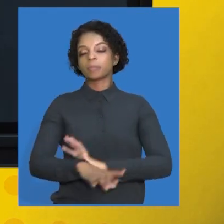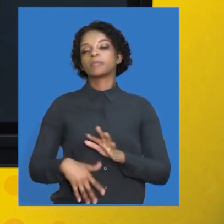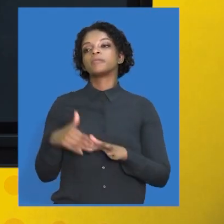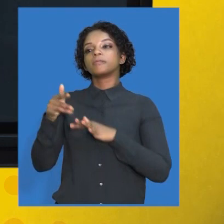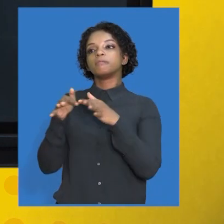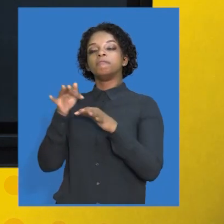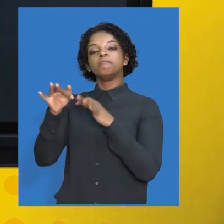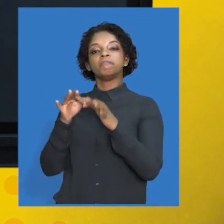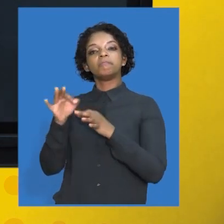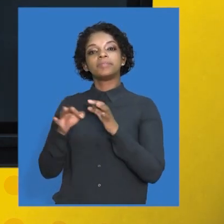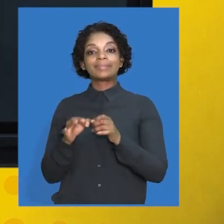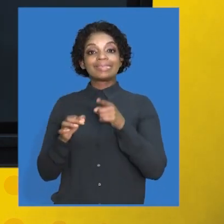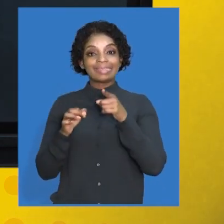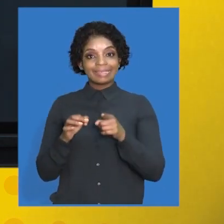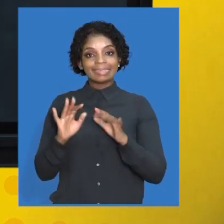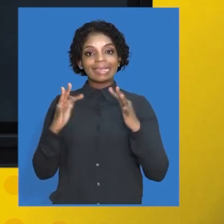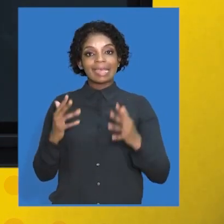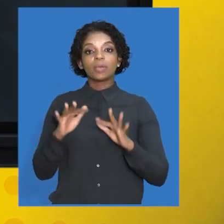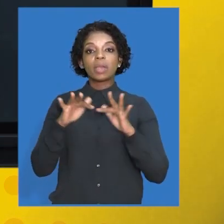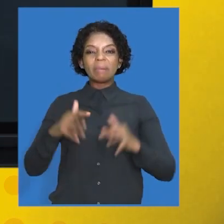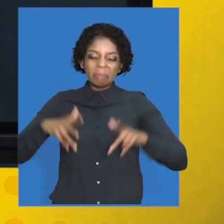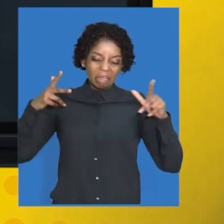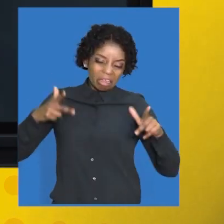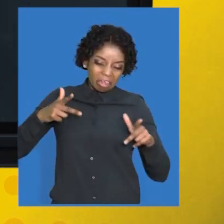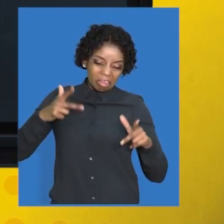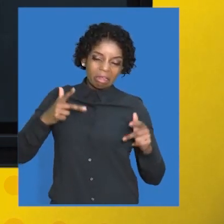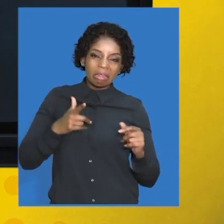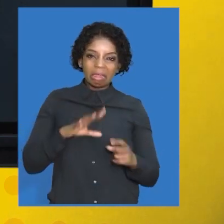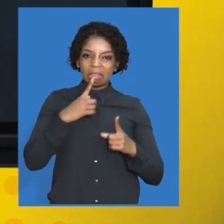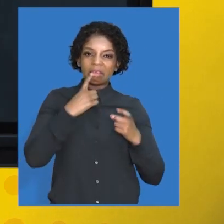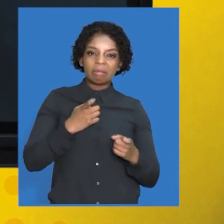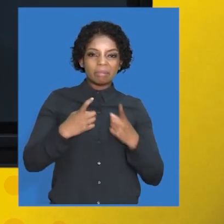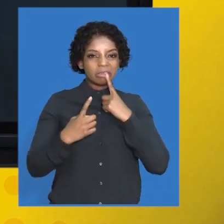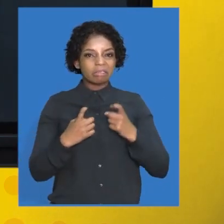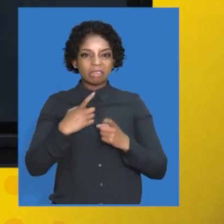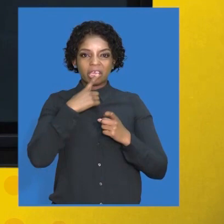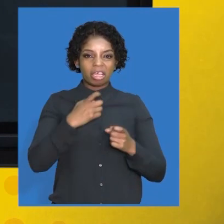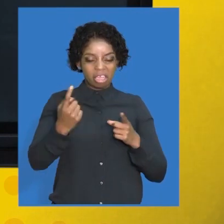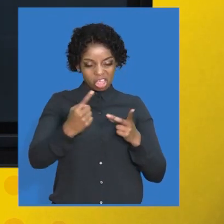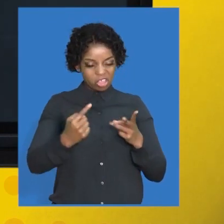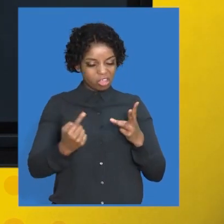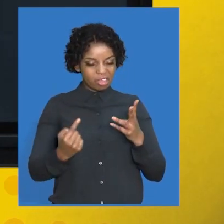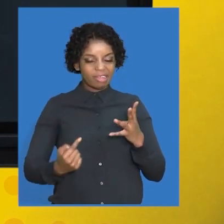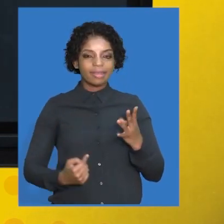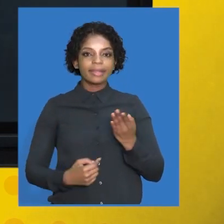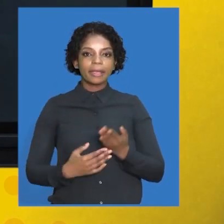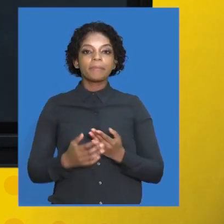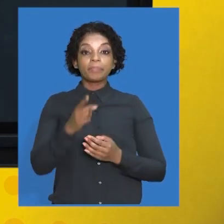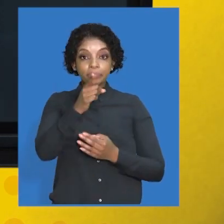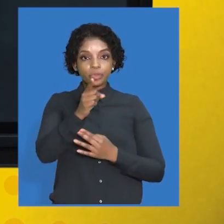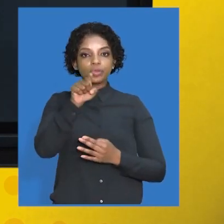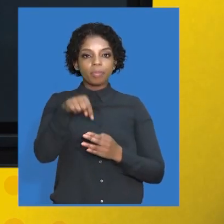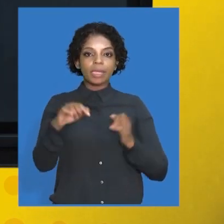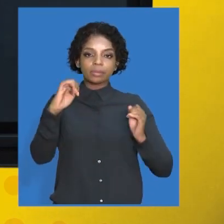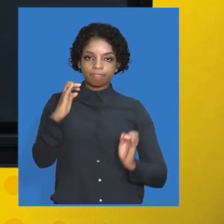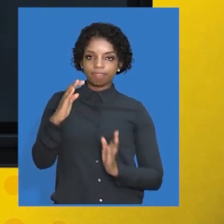an aggressive personality. You also have complaining, which is that you would have a completely different approach to